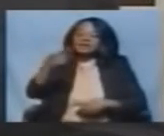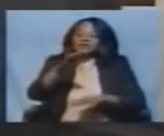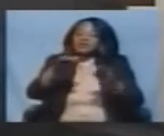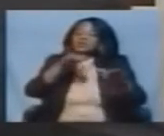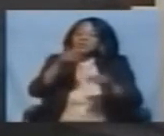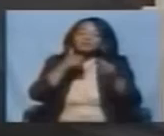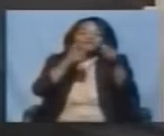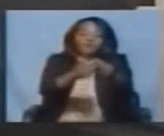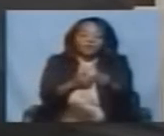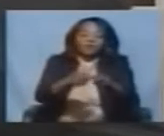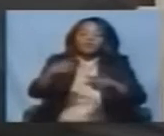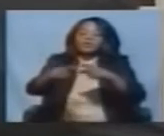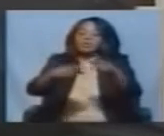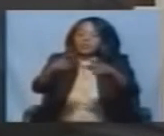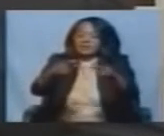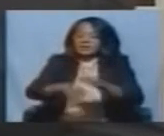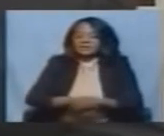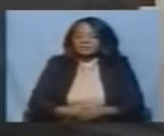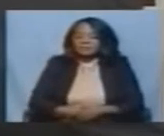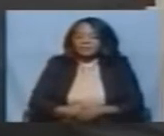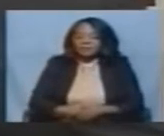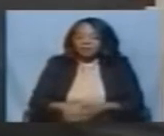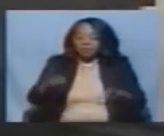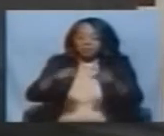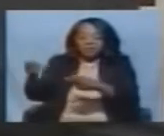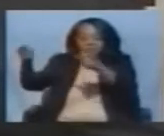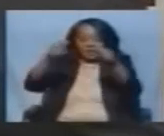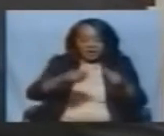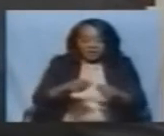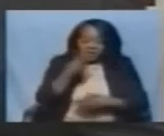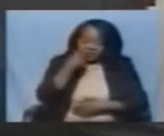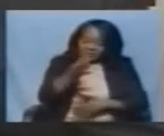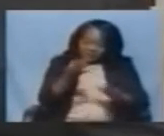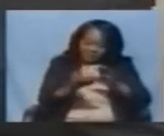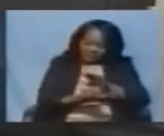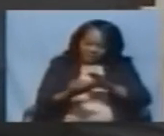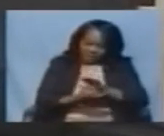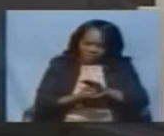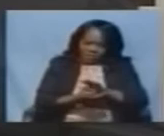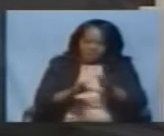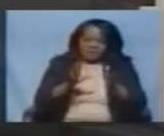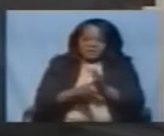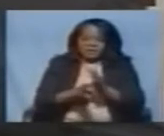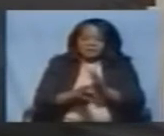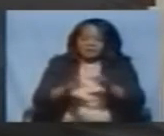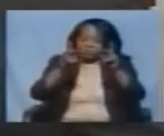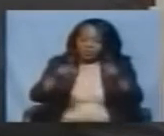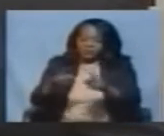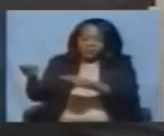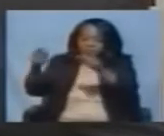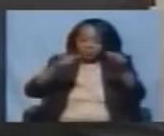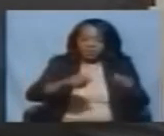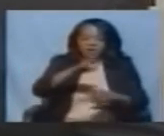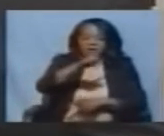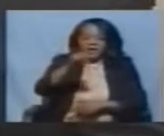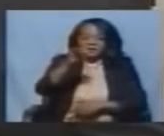you came, or Auditor General's report, or people came and look at that file, they probably see nothing. You know, but if you brought that person at ZIPS, we'll be able to look at this and